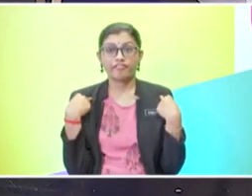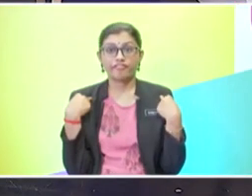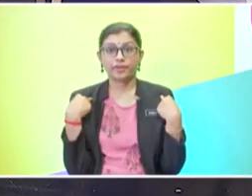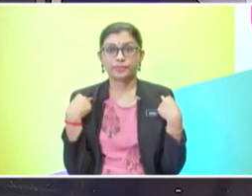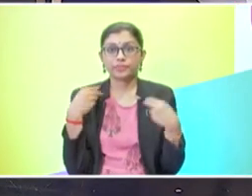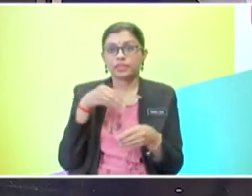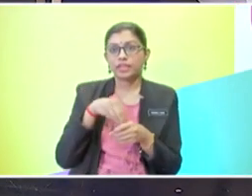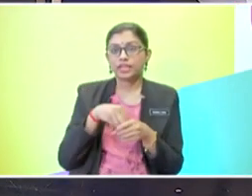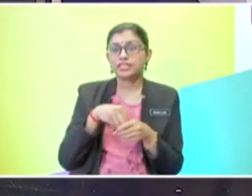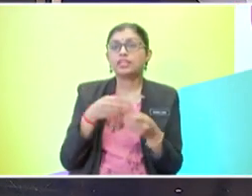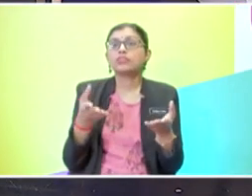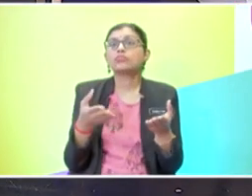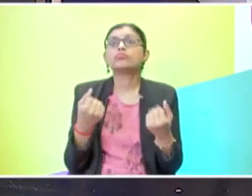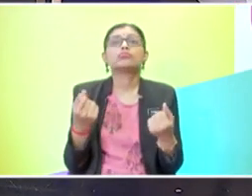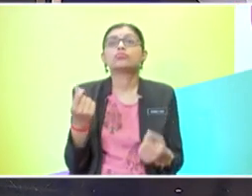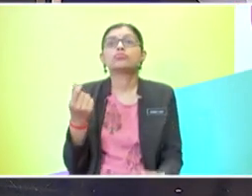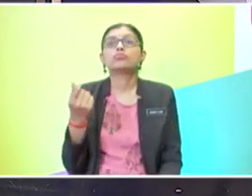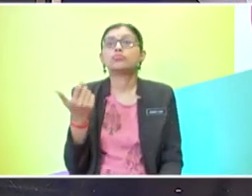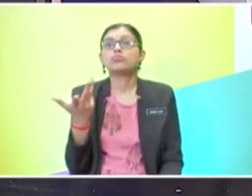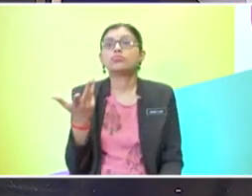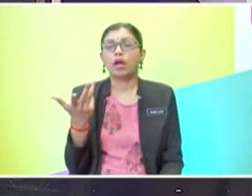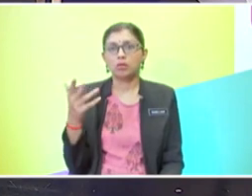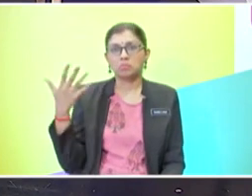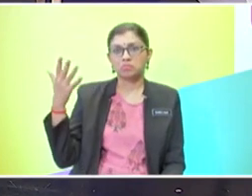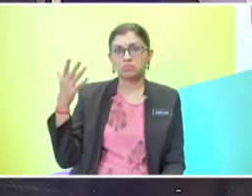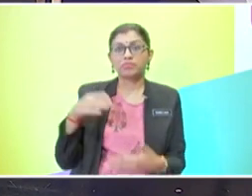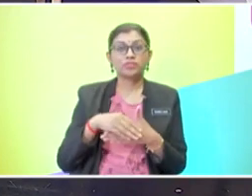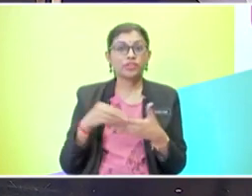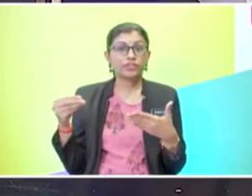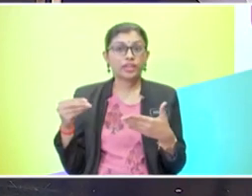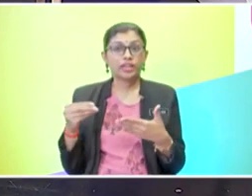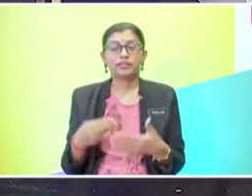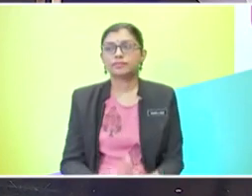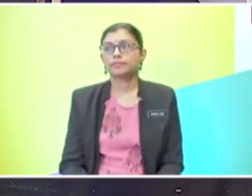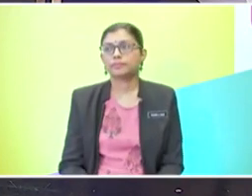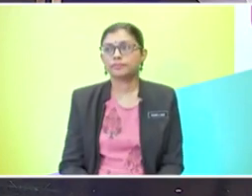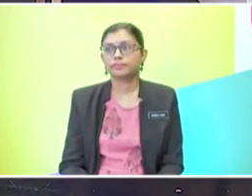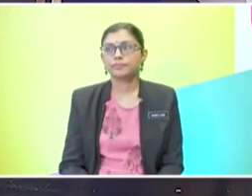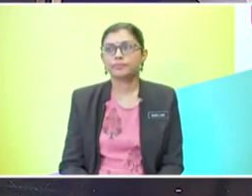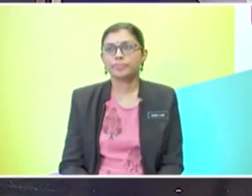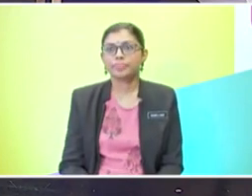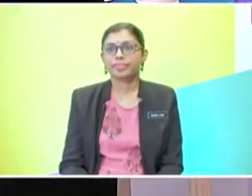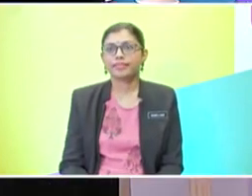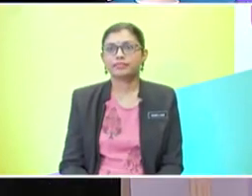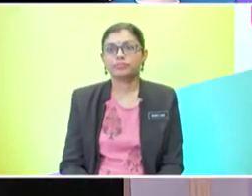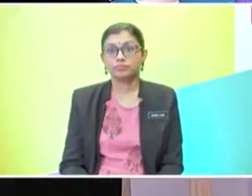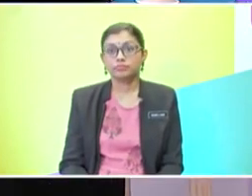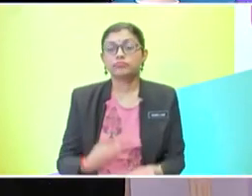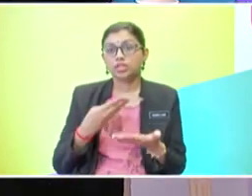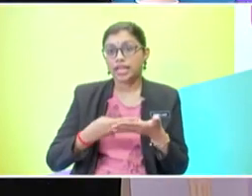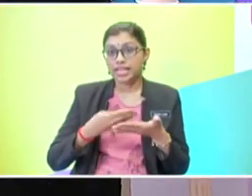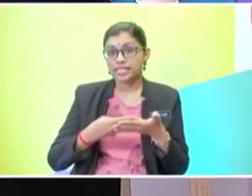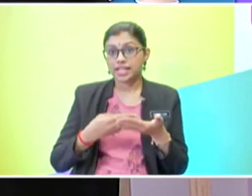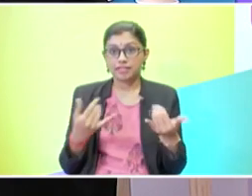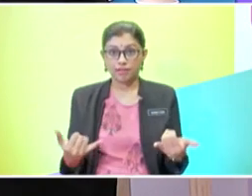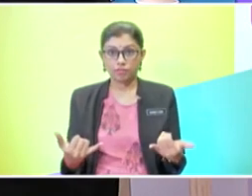now? Maybe 15 ringgit. 15 ringgit. Yeah. Oh. Okay, so that is your asset currently. Okay. Mm-hmm.